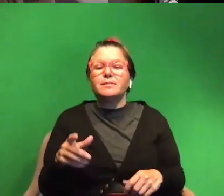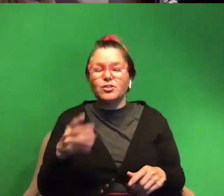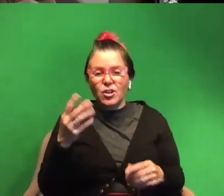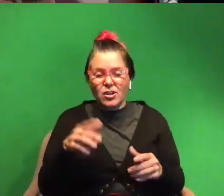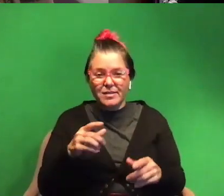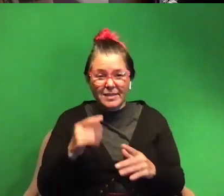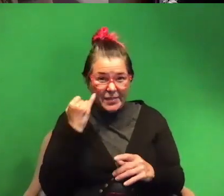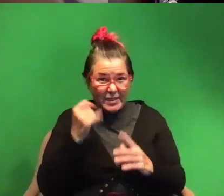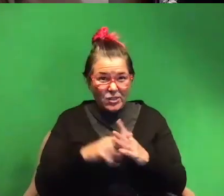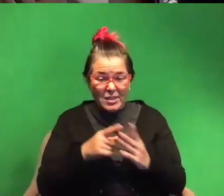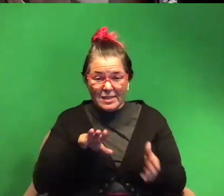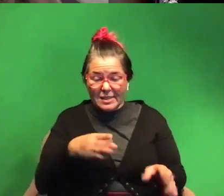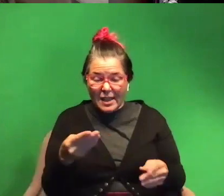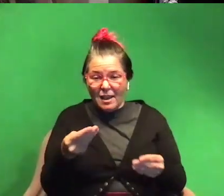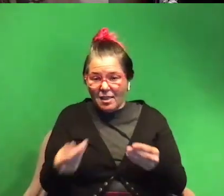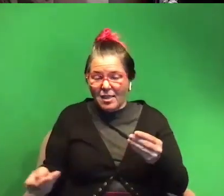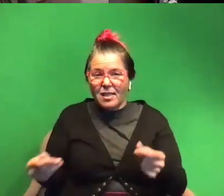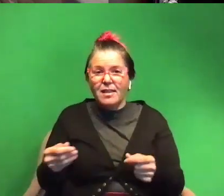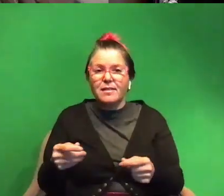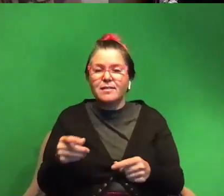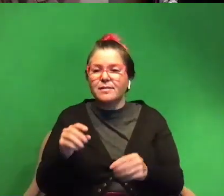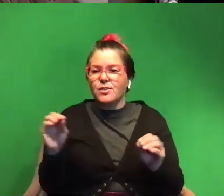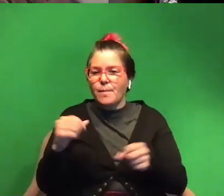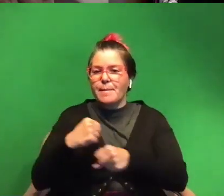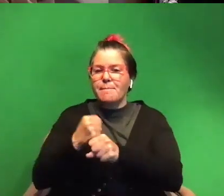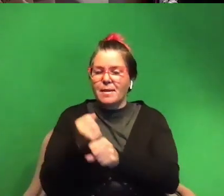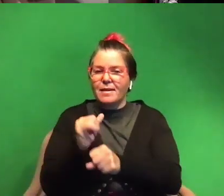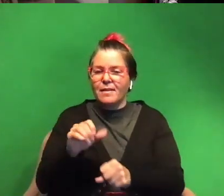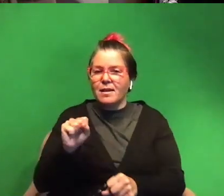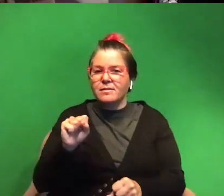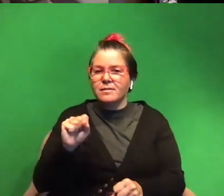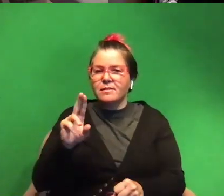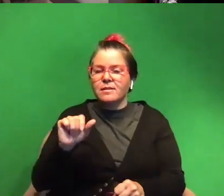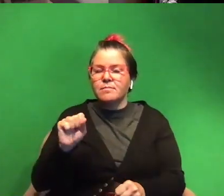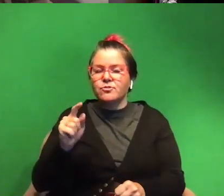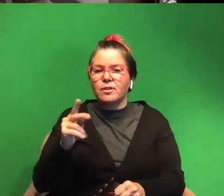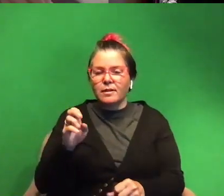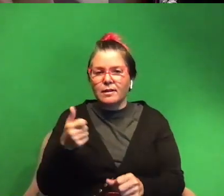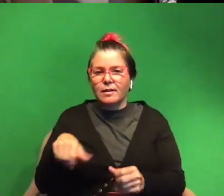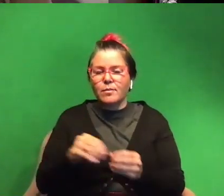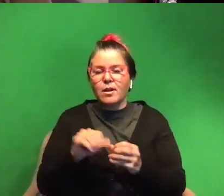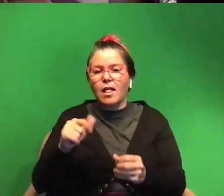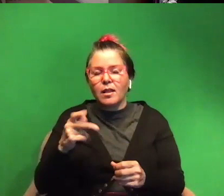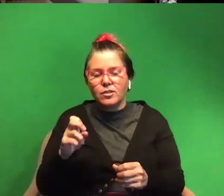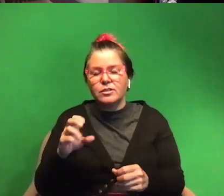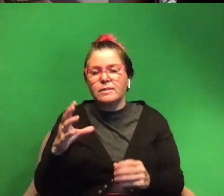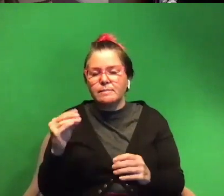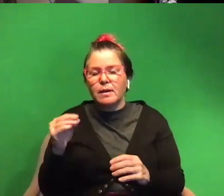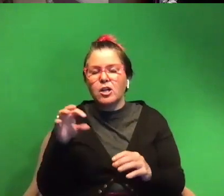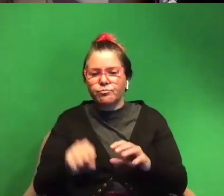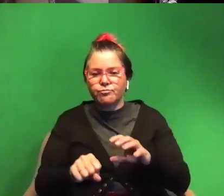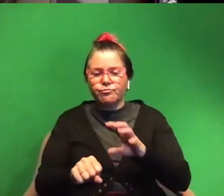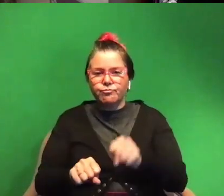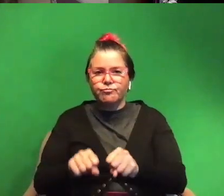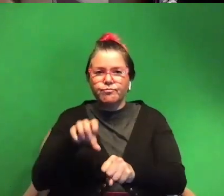dying, then suddenly you don't have anyone making that substrate anymore. And now you have algae and sponge and all these other